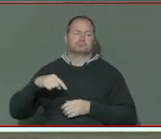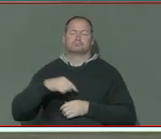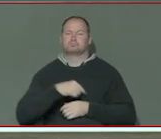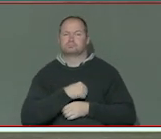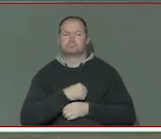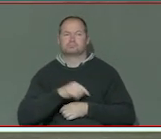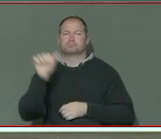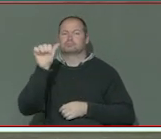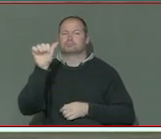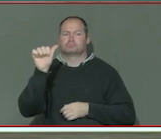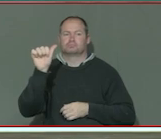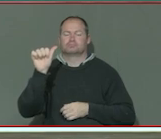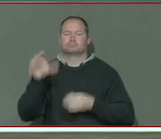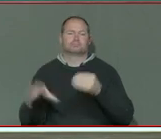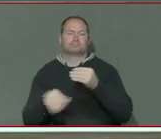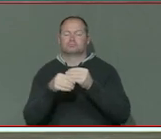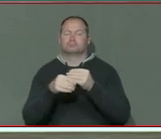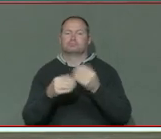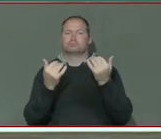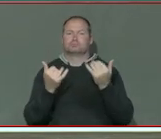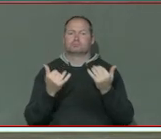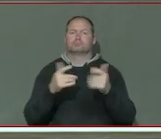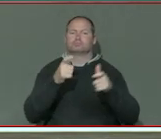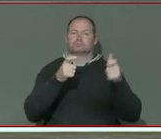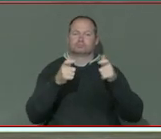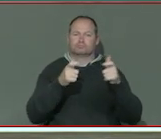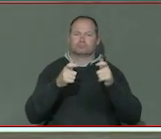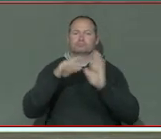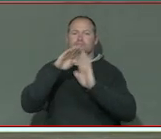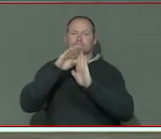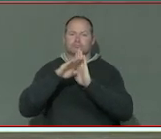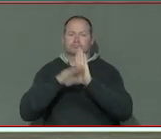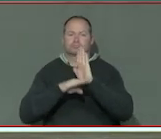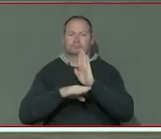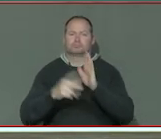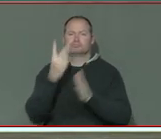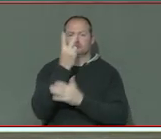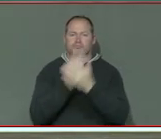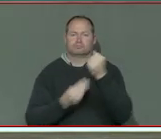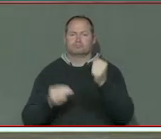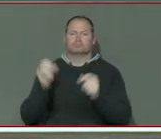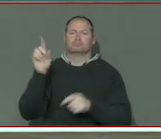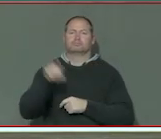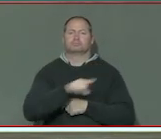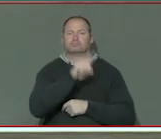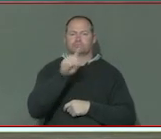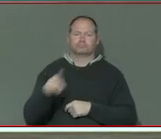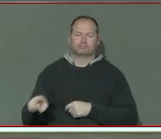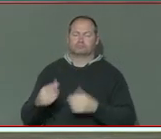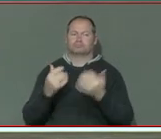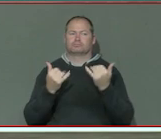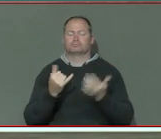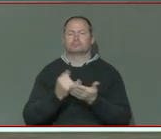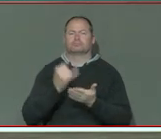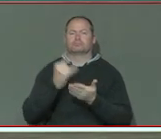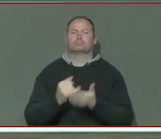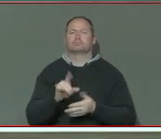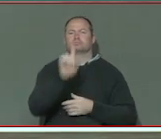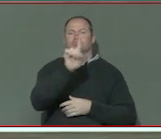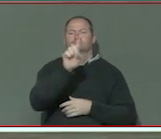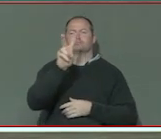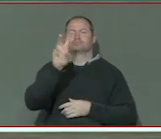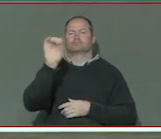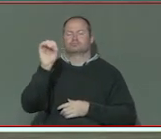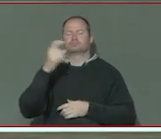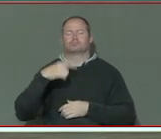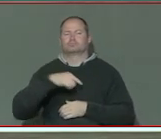so control and list will be wrong. Am I right? And the interest is 120 Rand, so Collins, we have to add